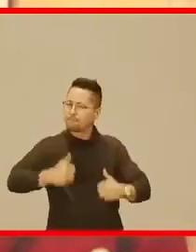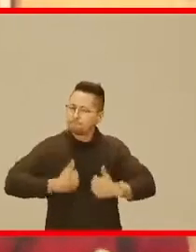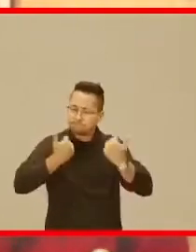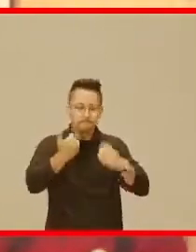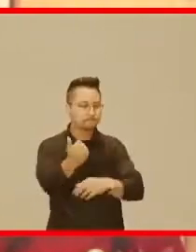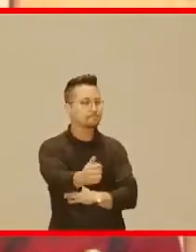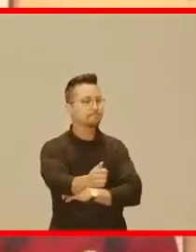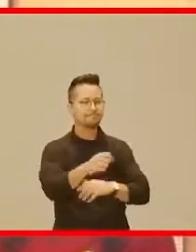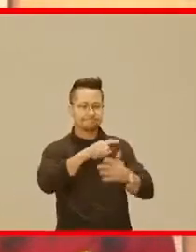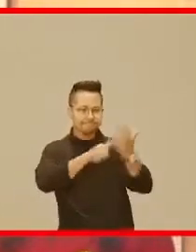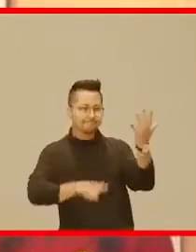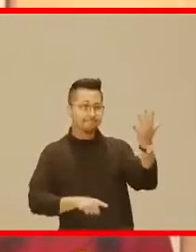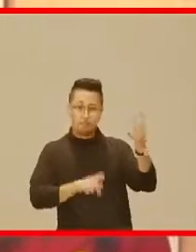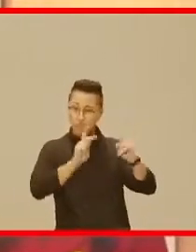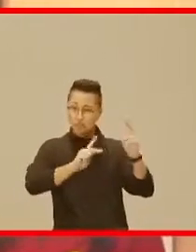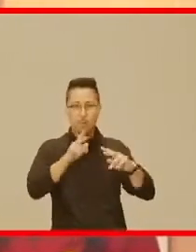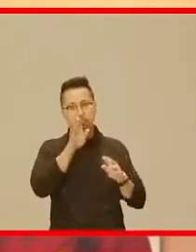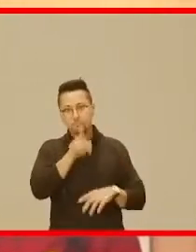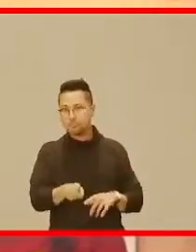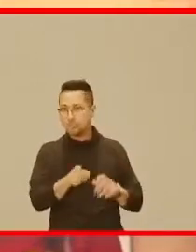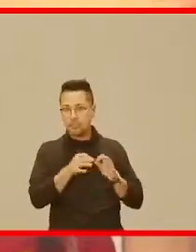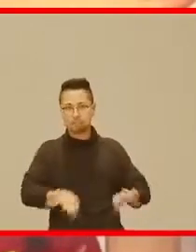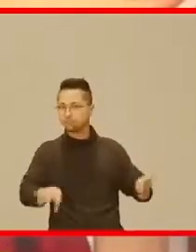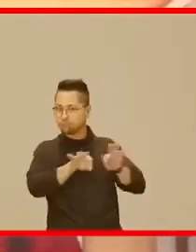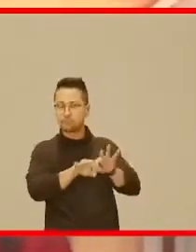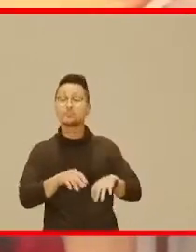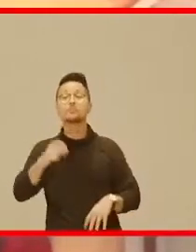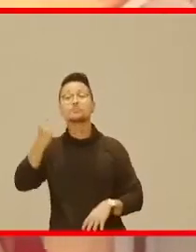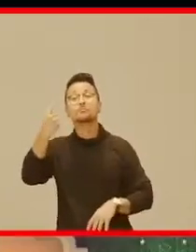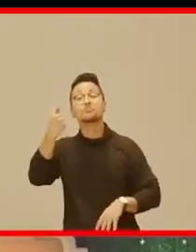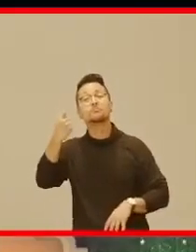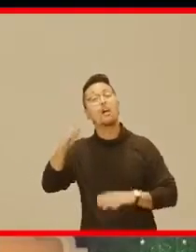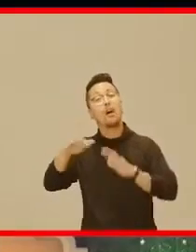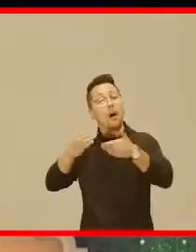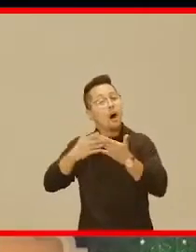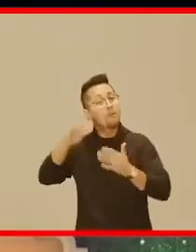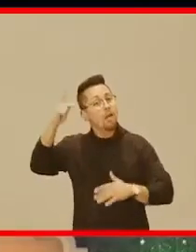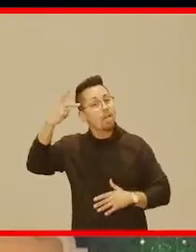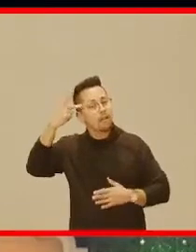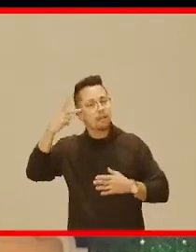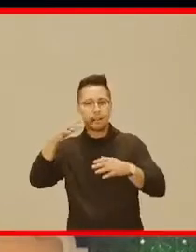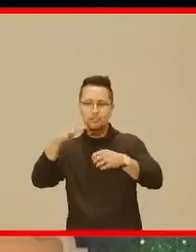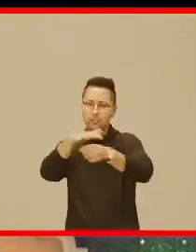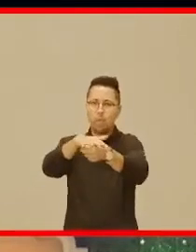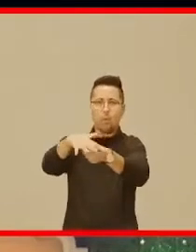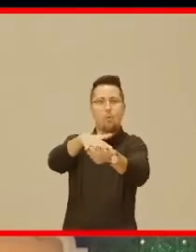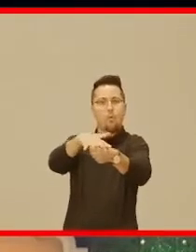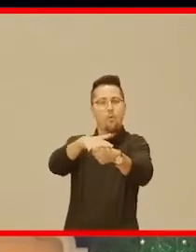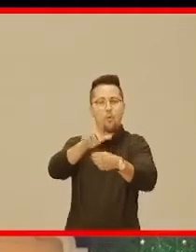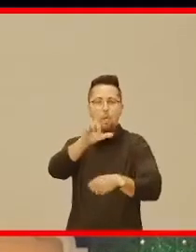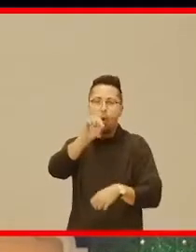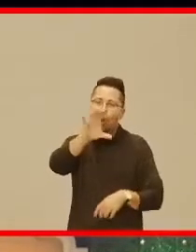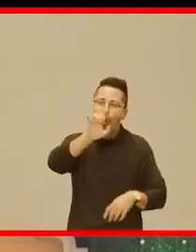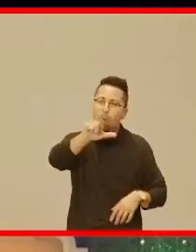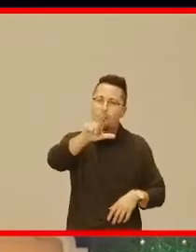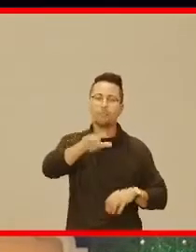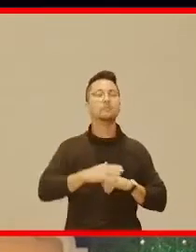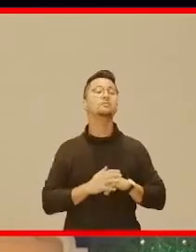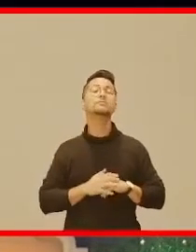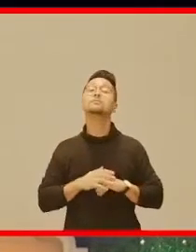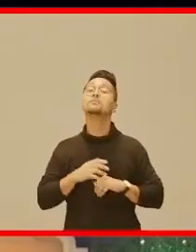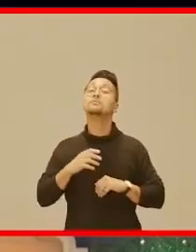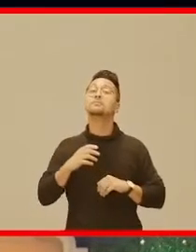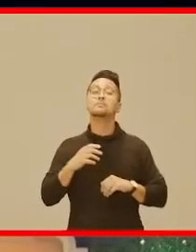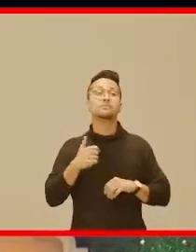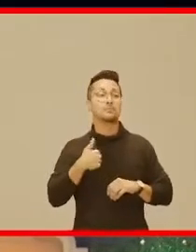All these people matter, and all politics is local. And I Yep. say that, and I say that, and I Exactly. say that. But I've worked for